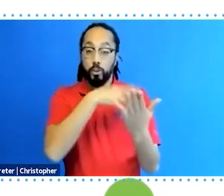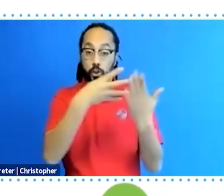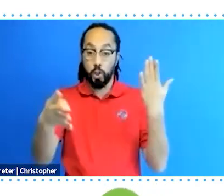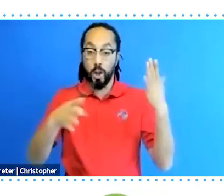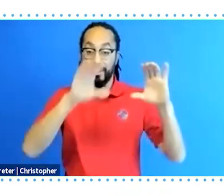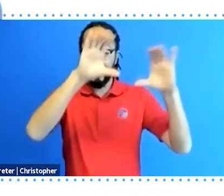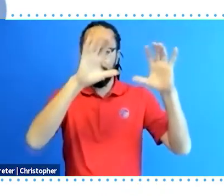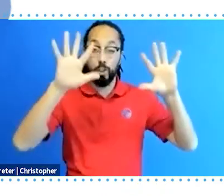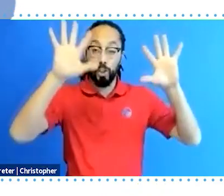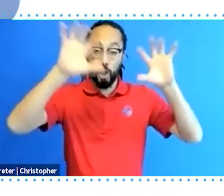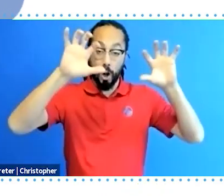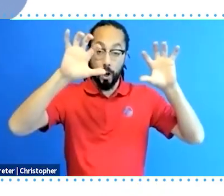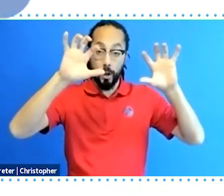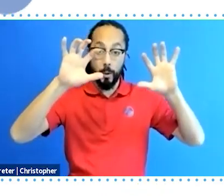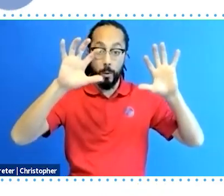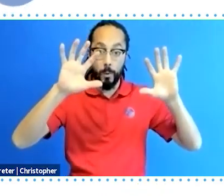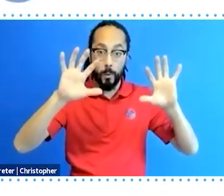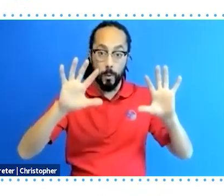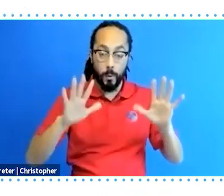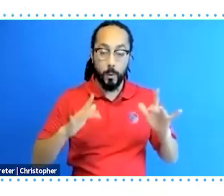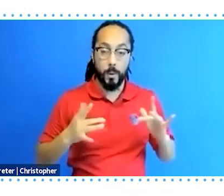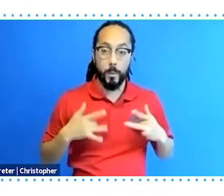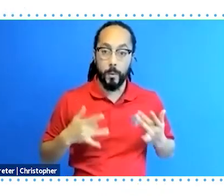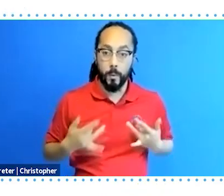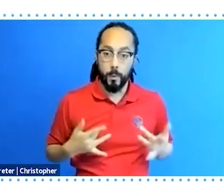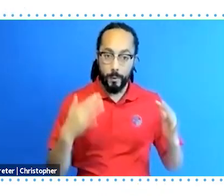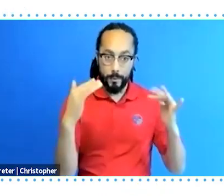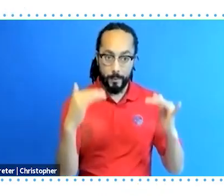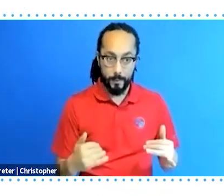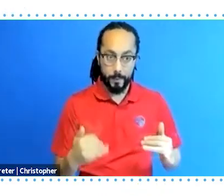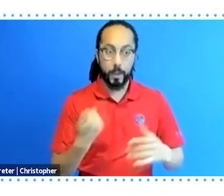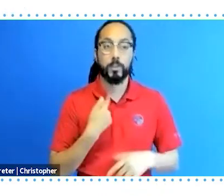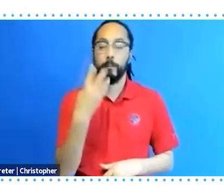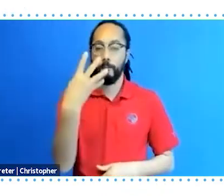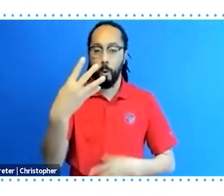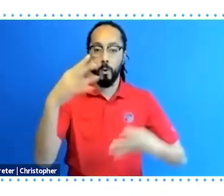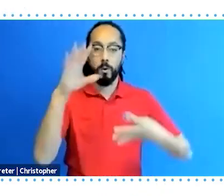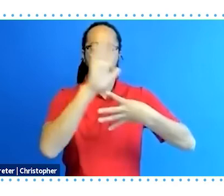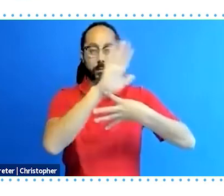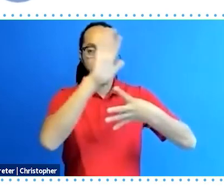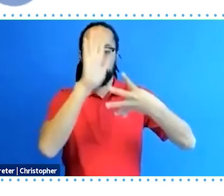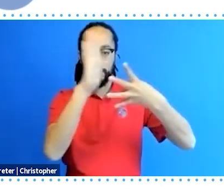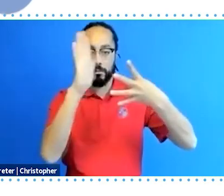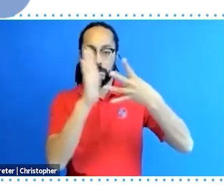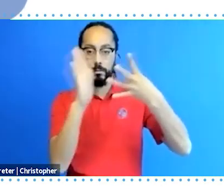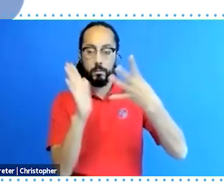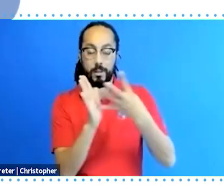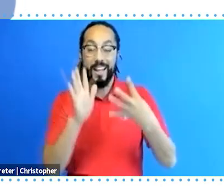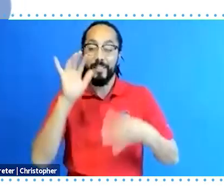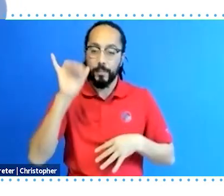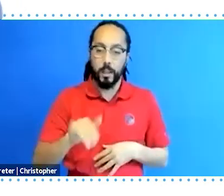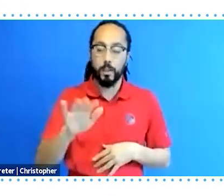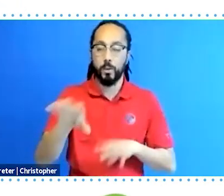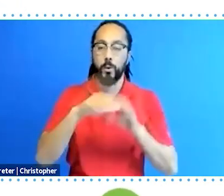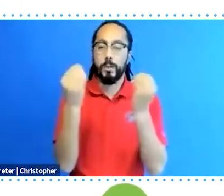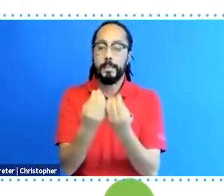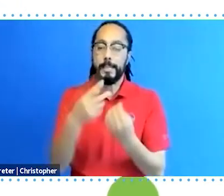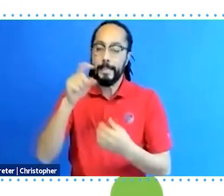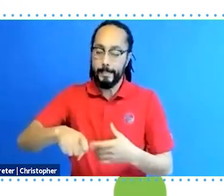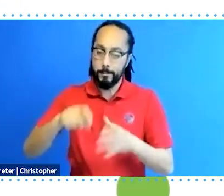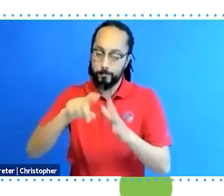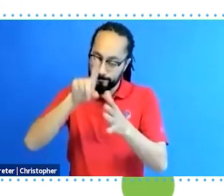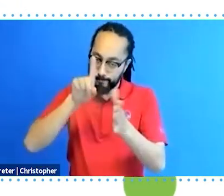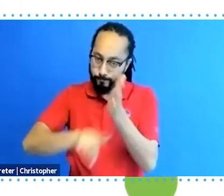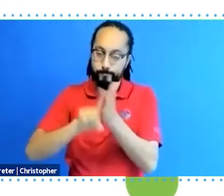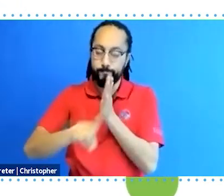done 4 buckets. And these are areas in governance that you really need to sit down and look at, what does your organization need?